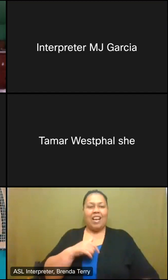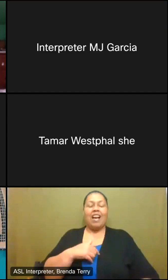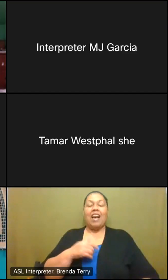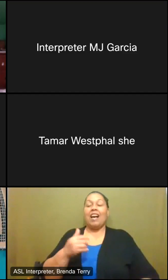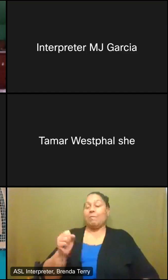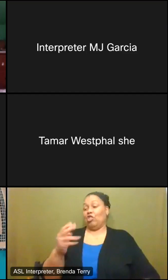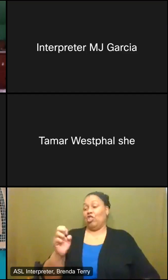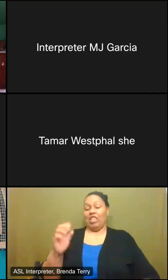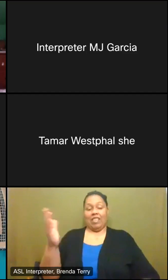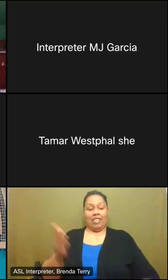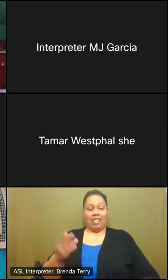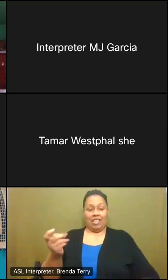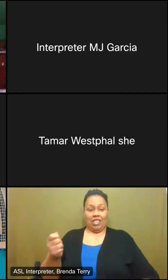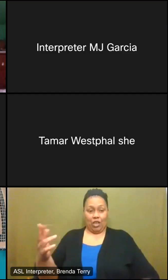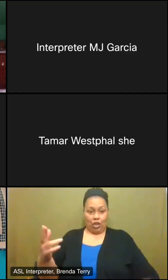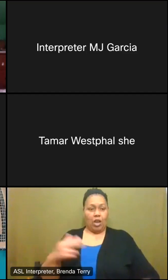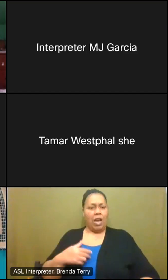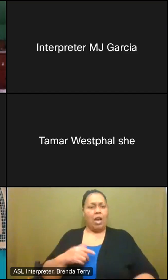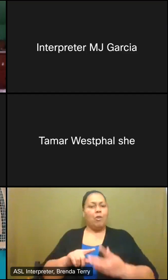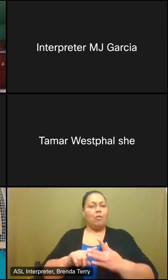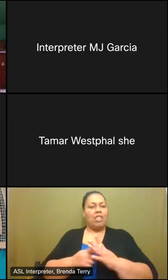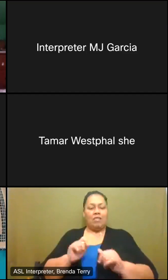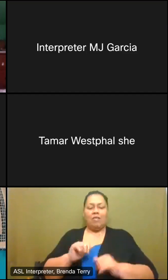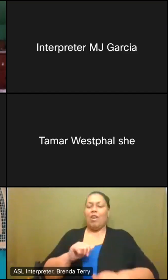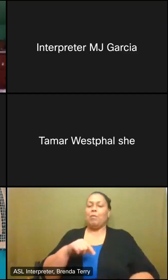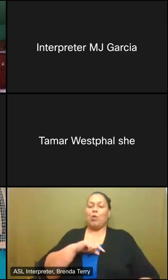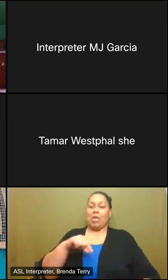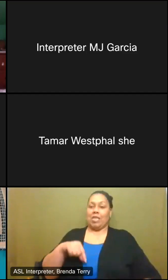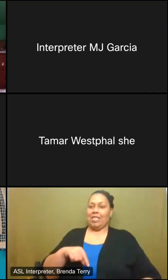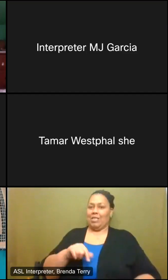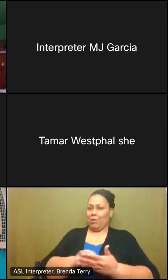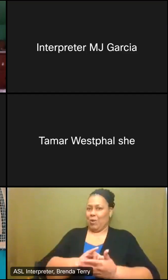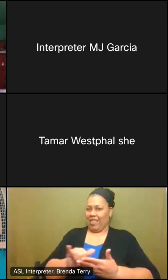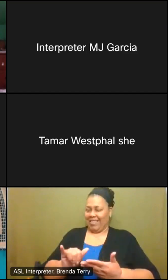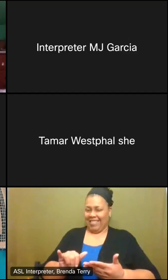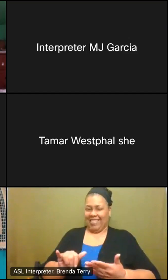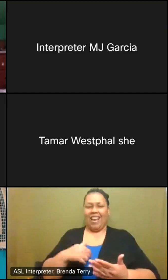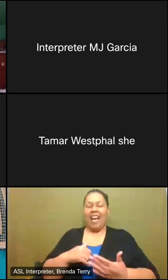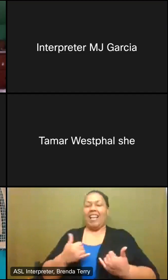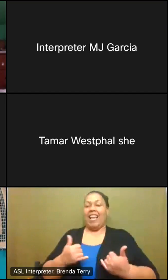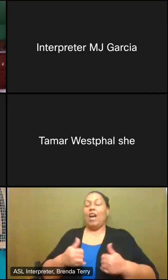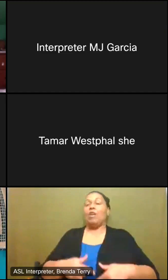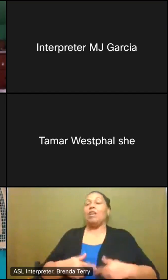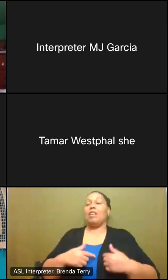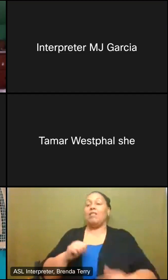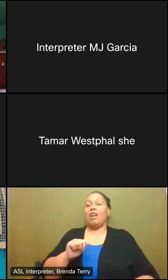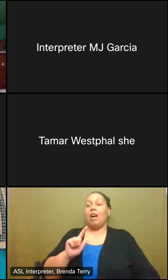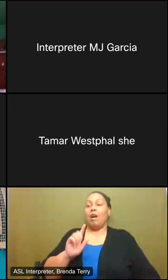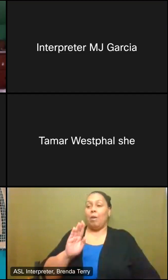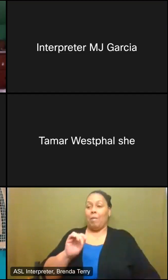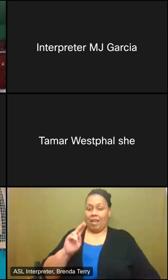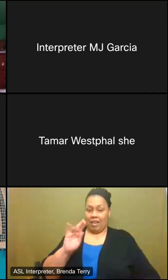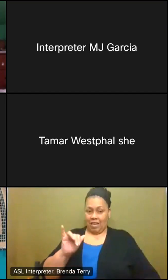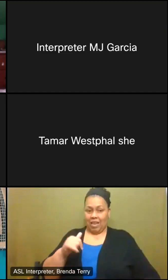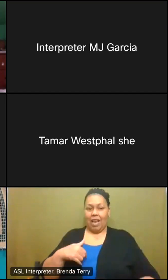she, her. I am originally from Queens, New York. I currently live in Albany, where I am